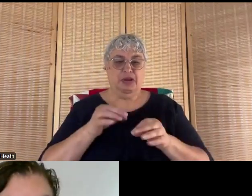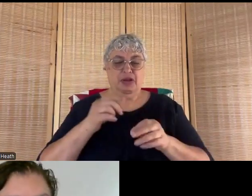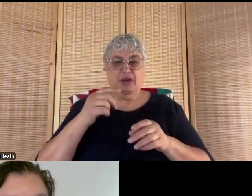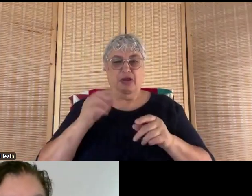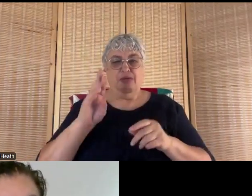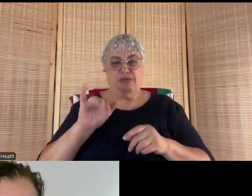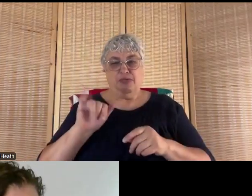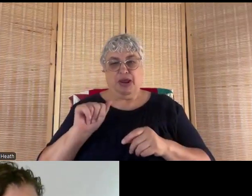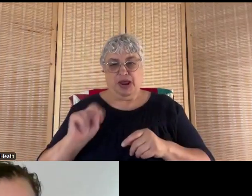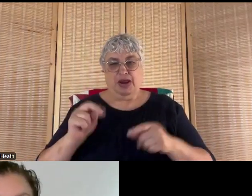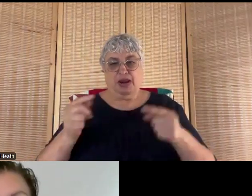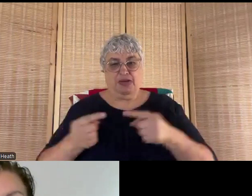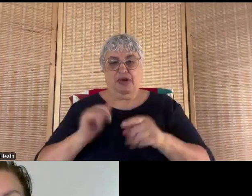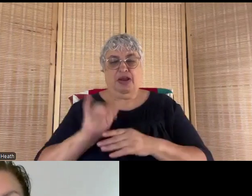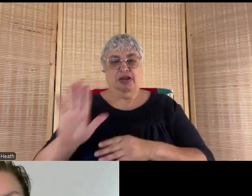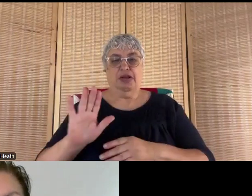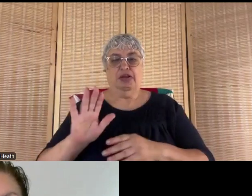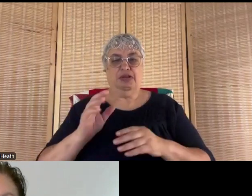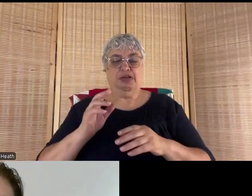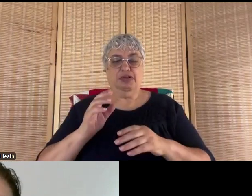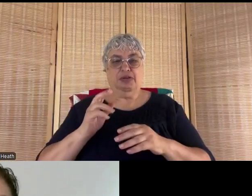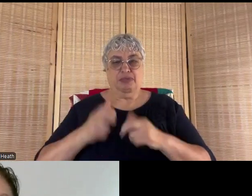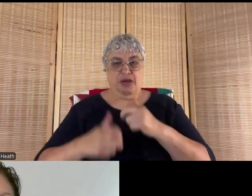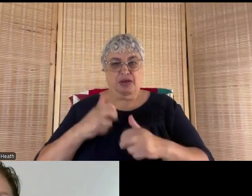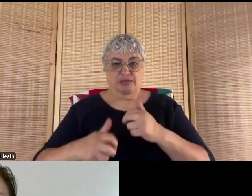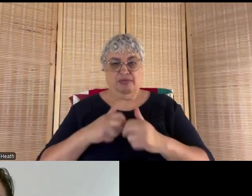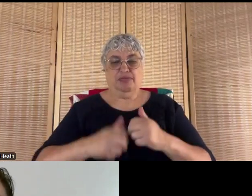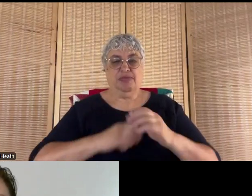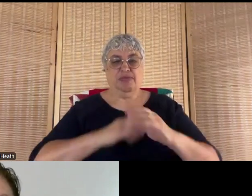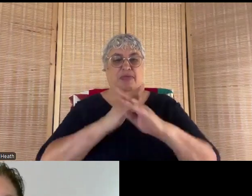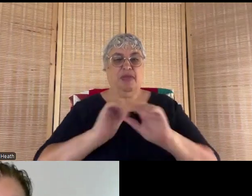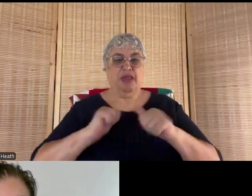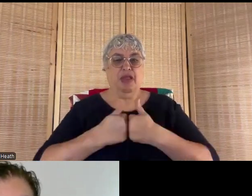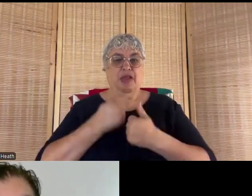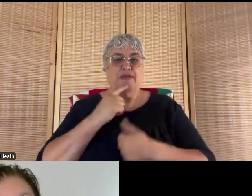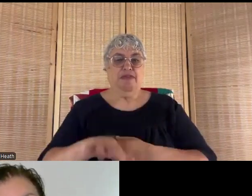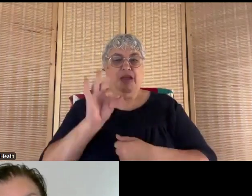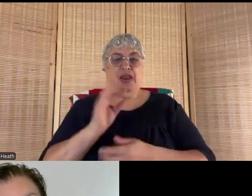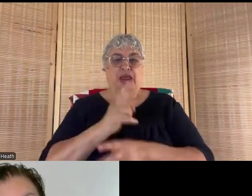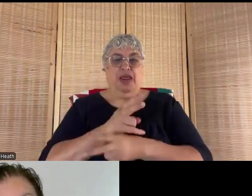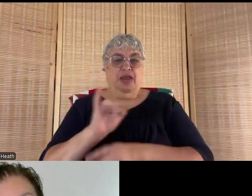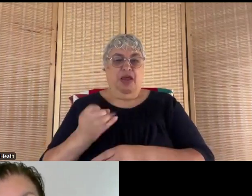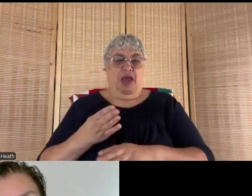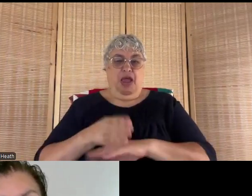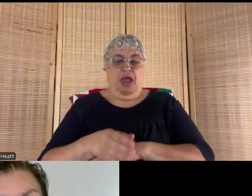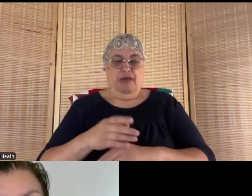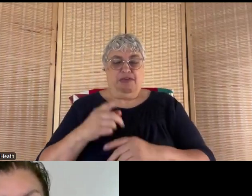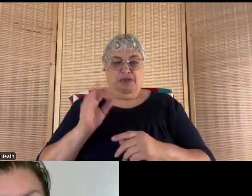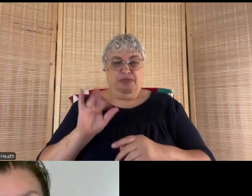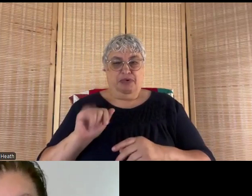its consequences, defining barriers and challenges for finding and keeping a job after brain